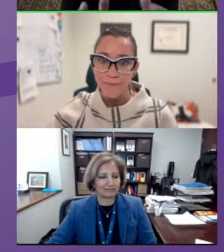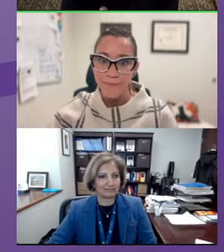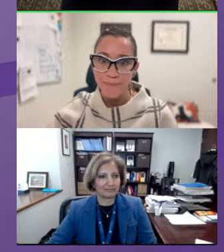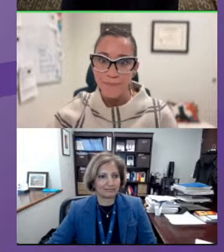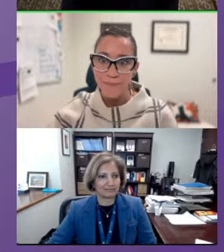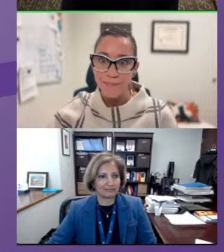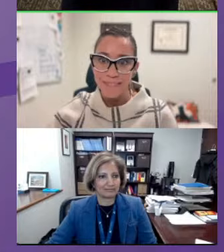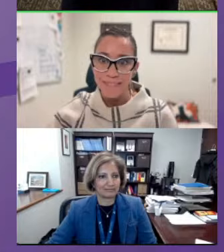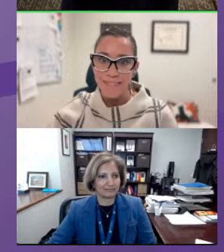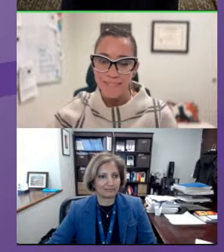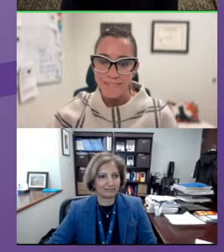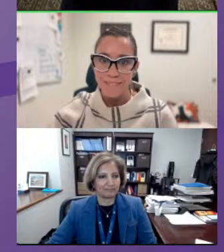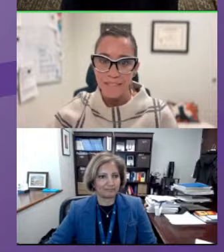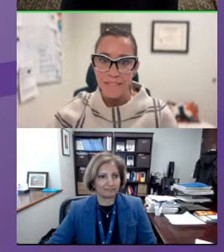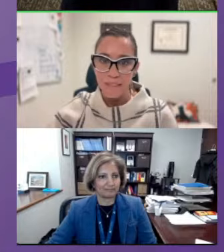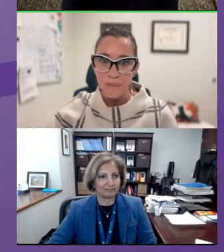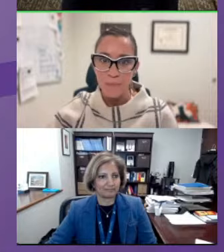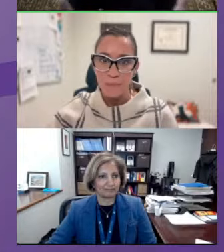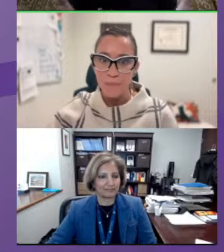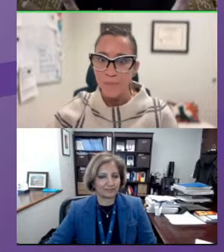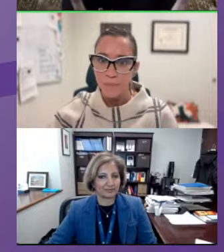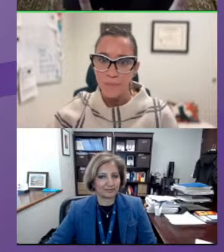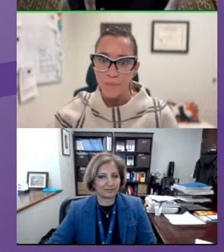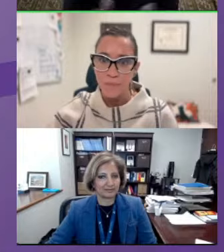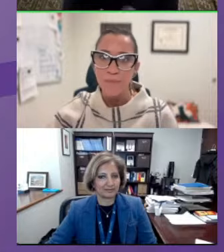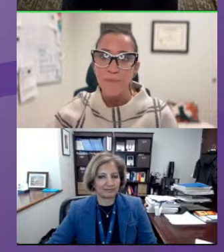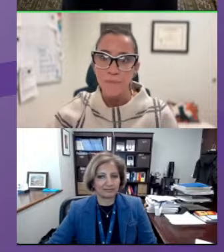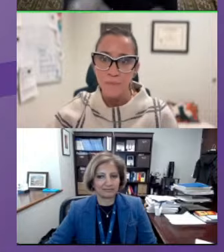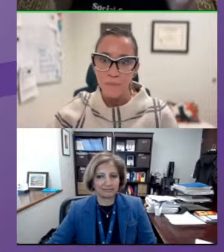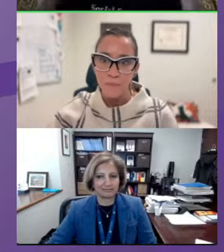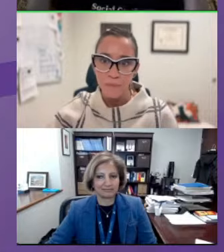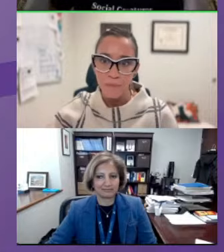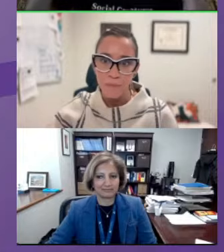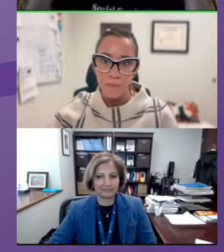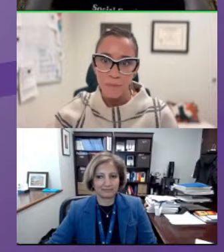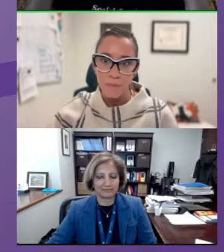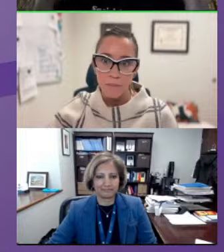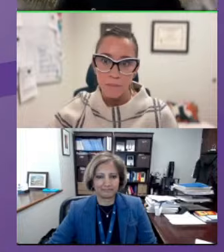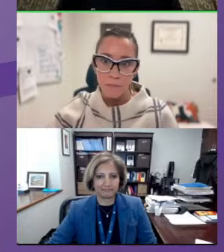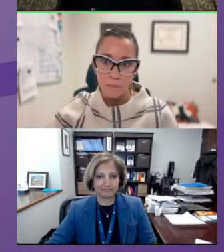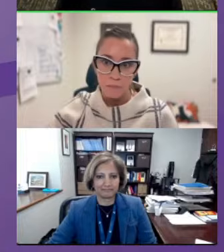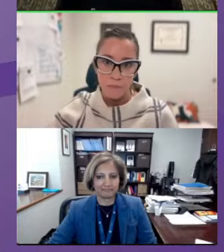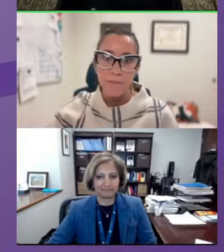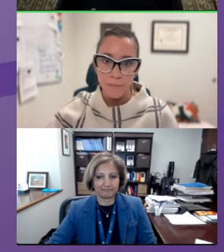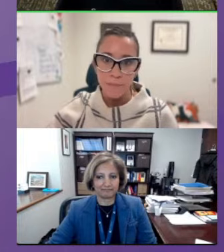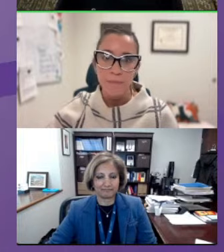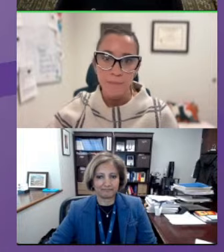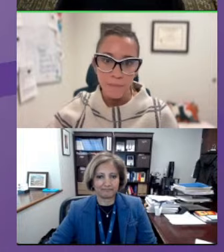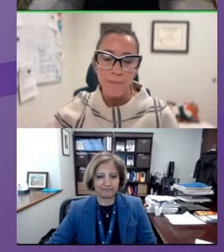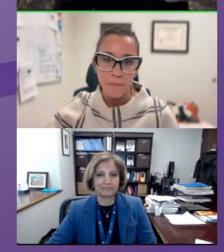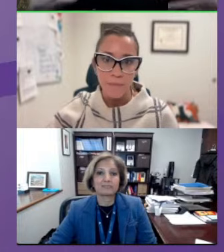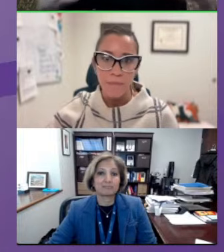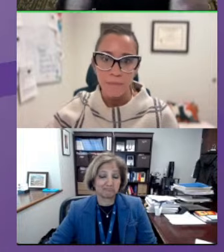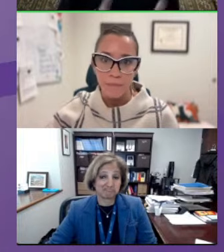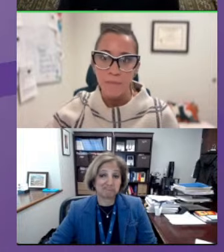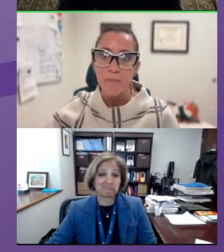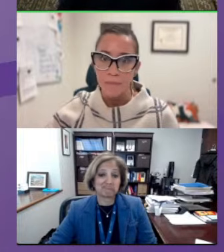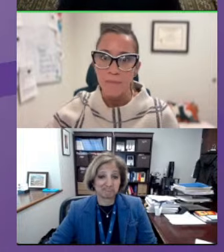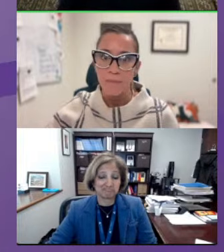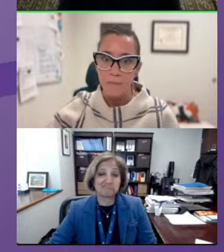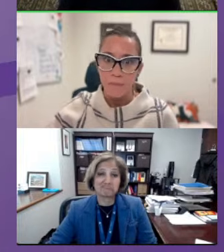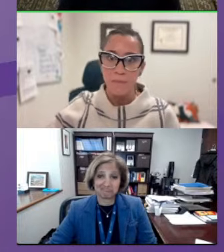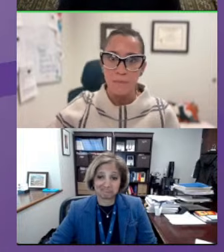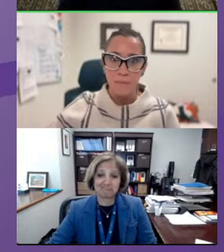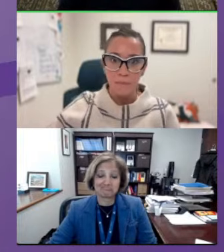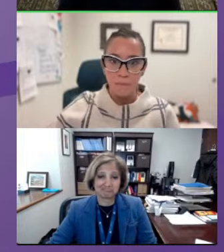being denied benefits because we don't have some sort of objective record of their symptoms, even though the